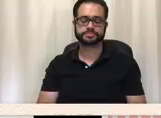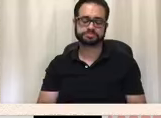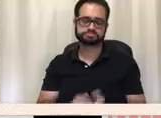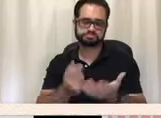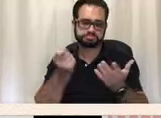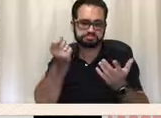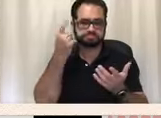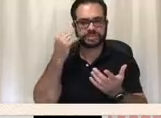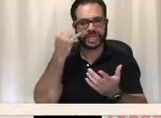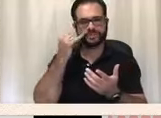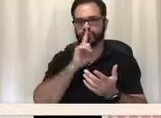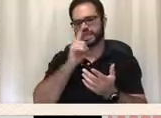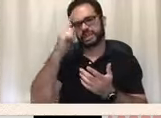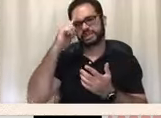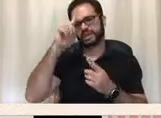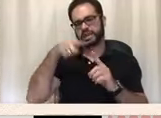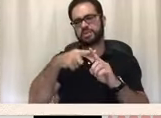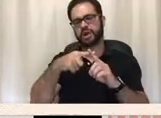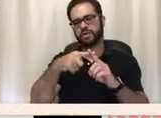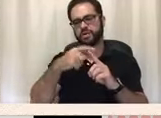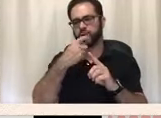think about it that